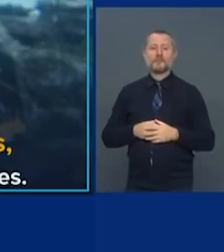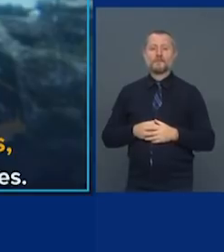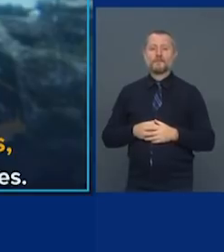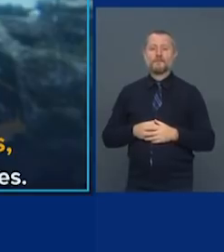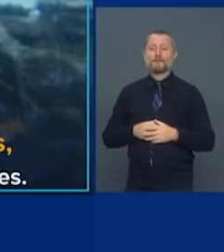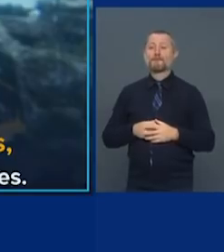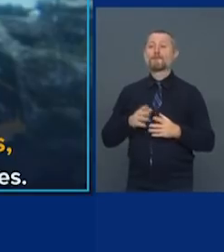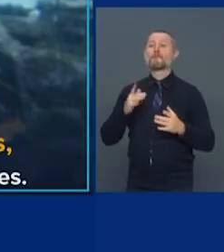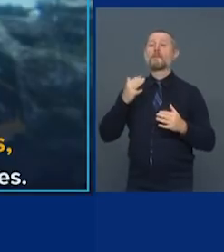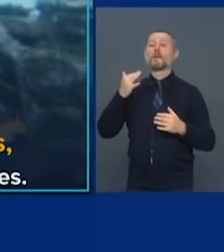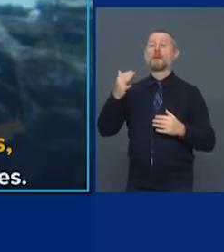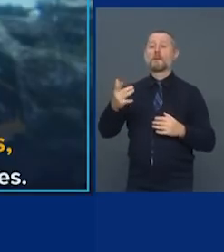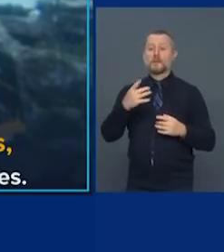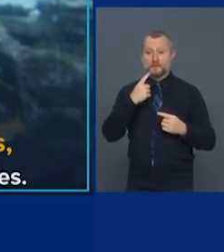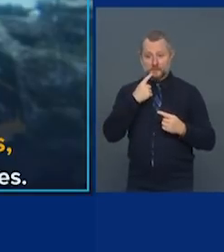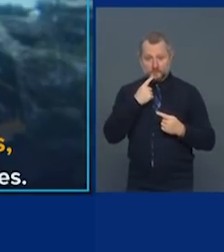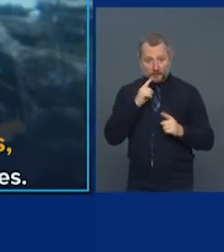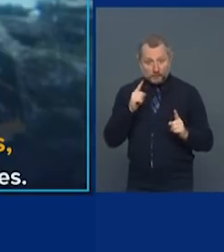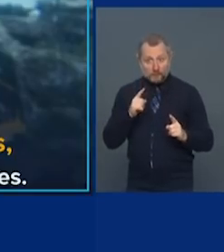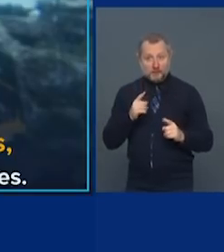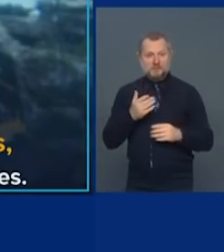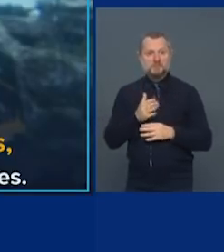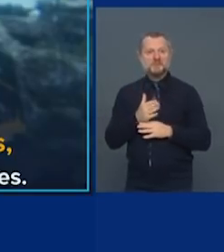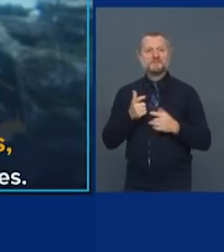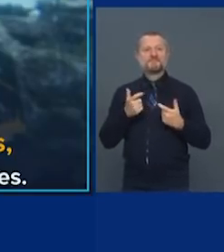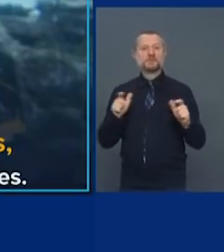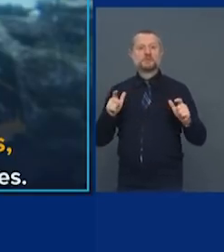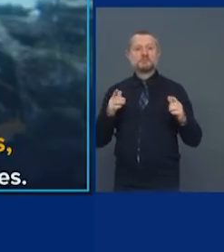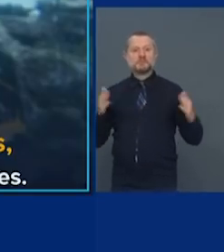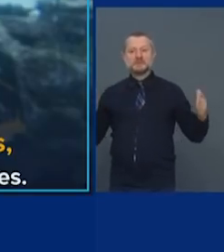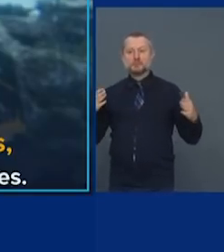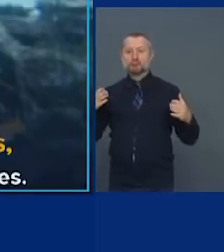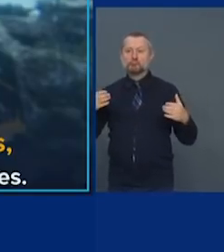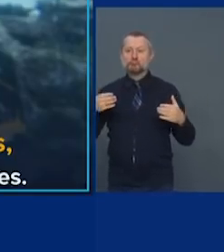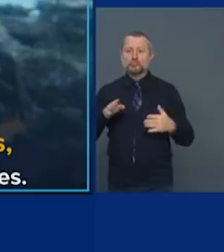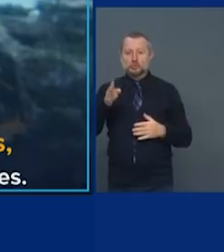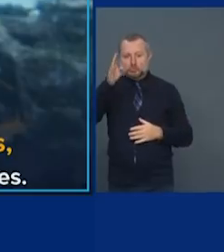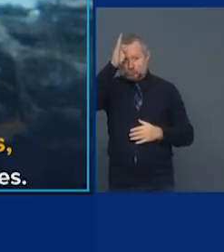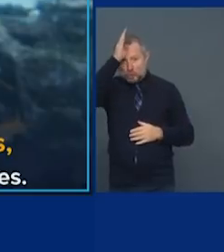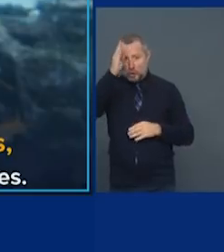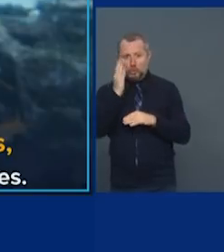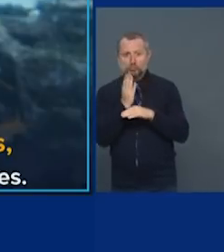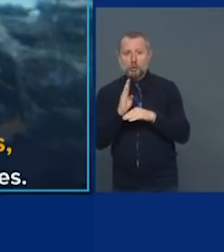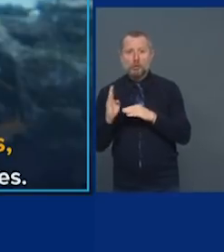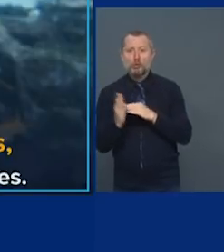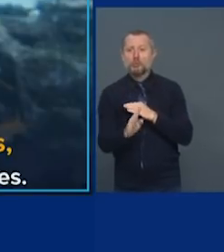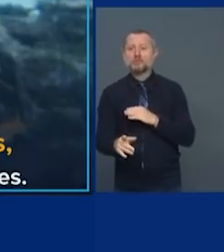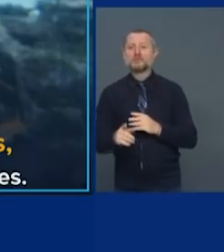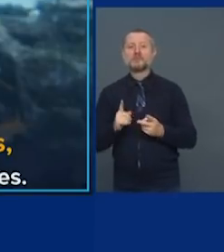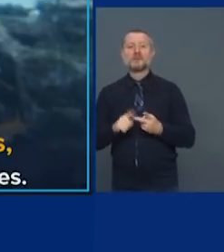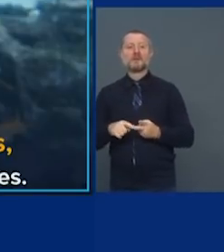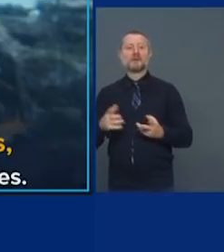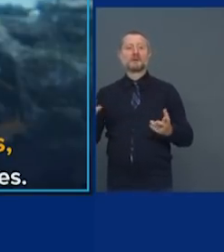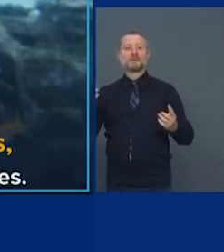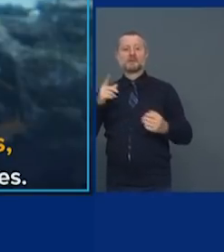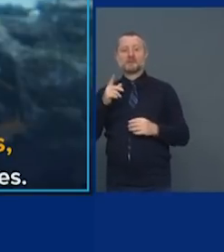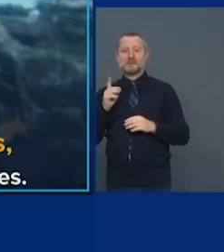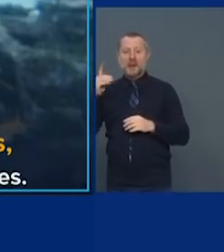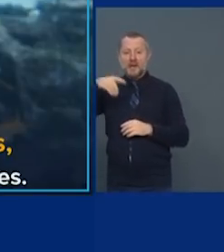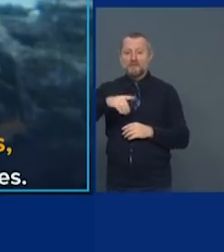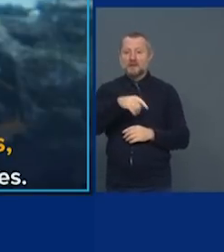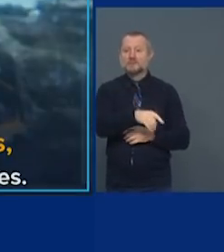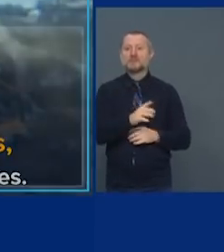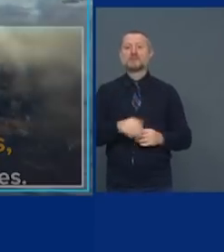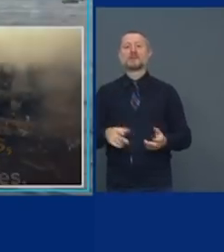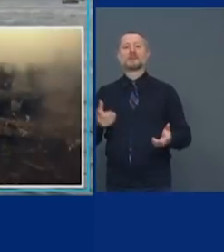And finally, the larger marine species, dolphins, sharks, striped bass, they begin to visit these reefs for feeding